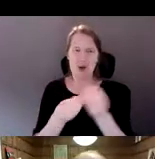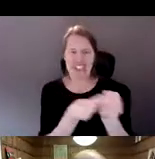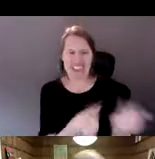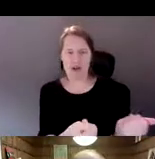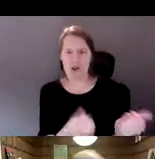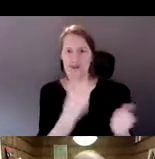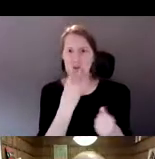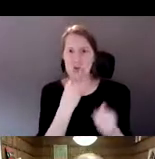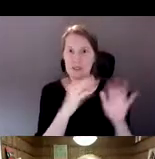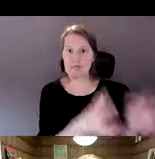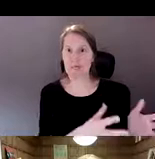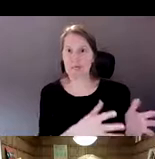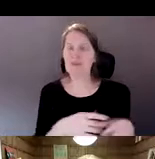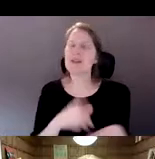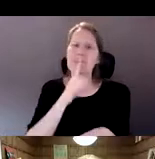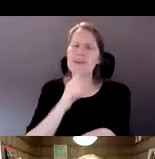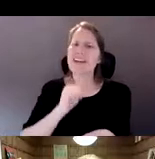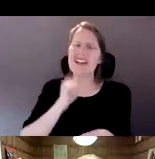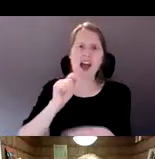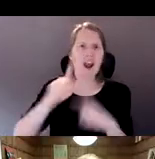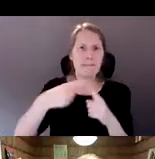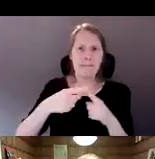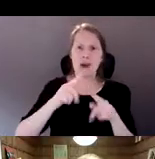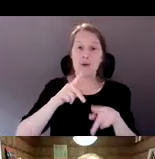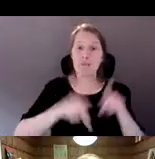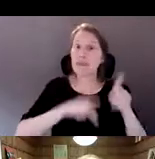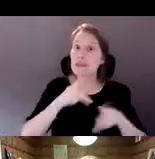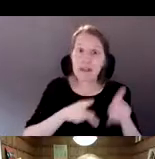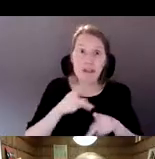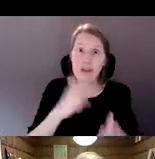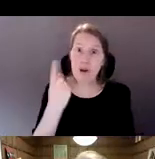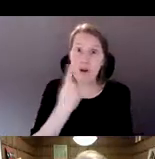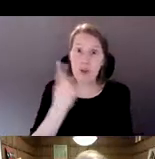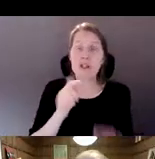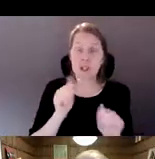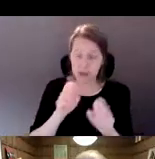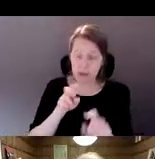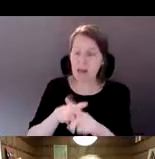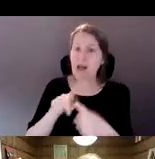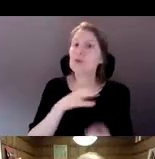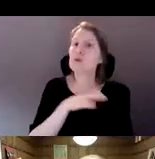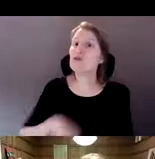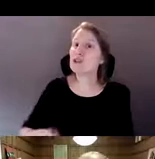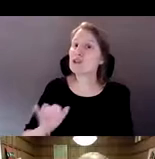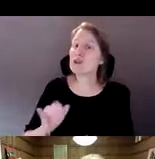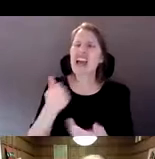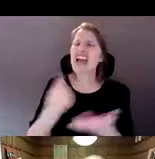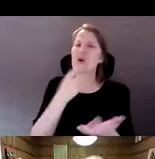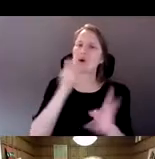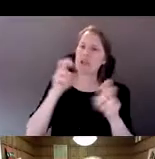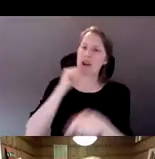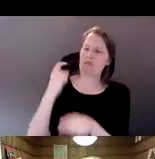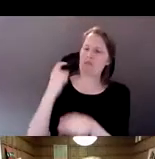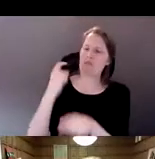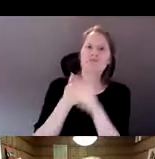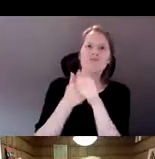not confined to Jews. It could be applied to Christians as well. It could be applied to anyone. And let me